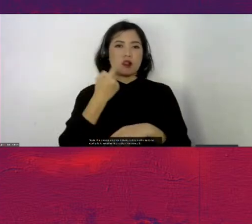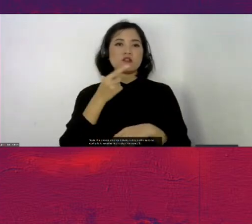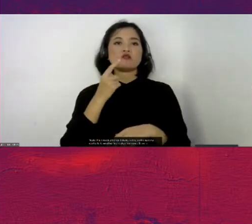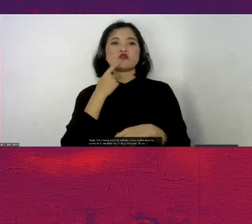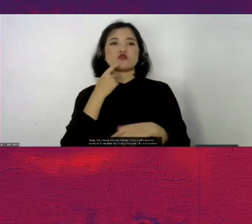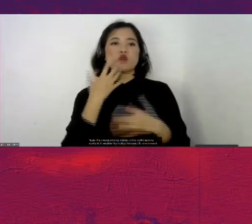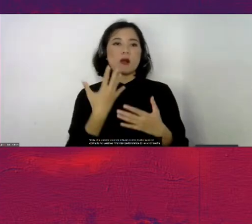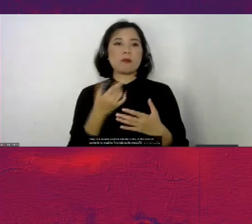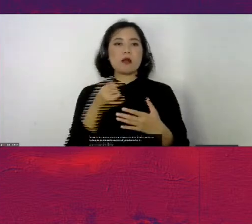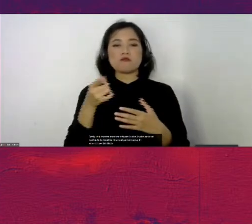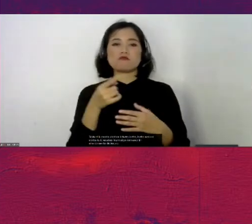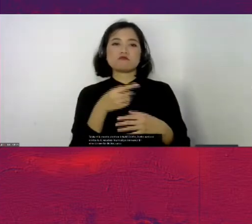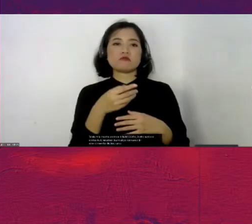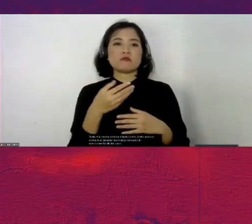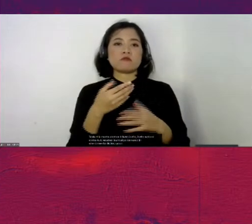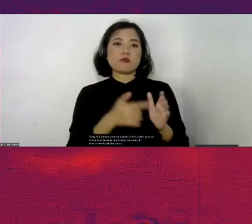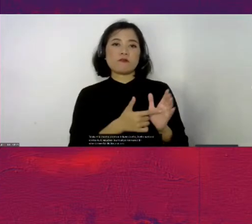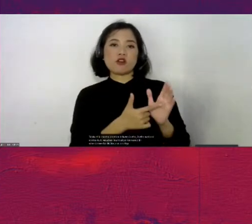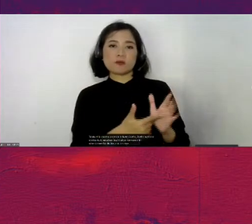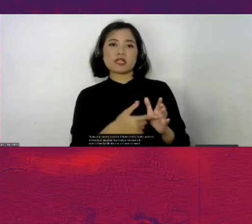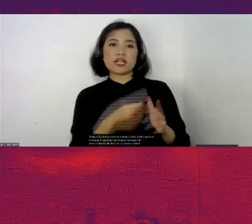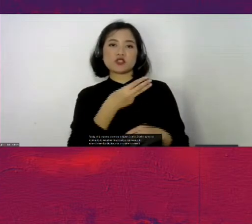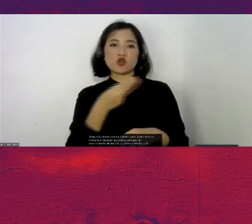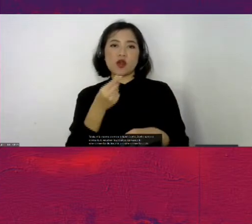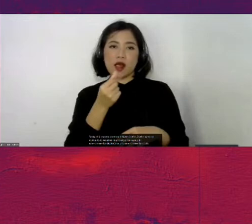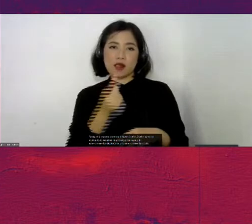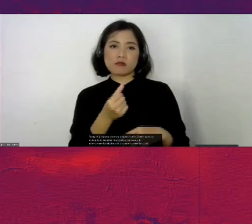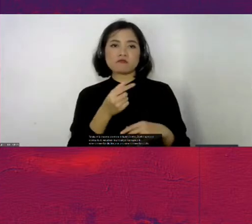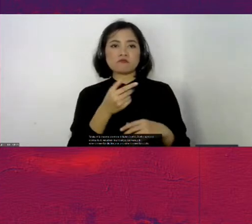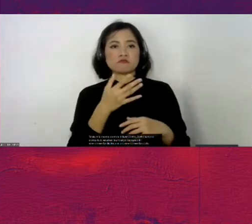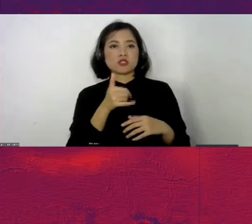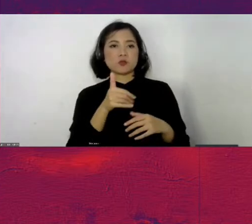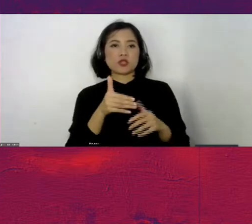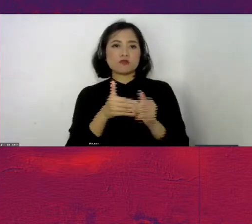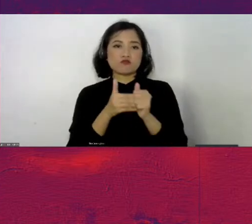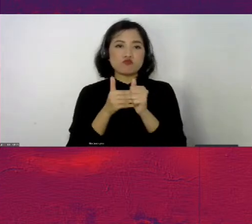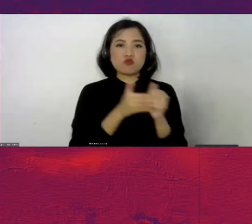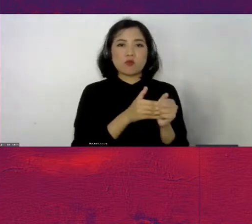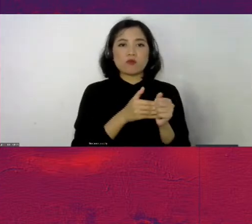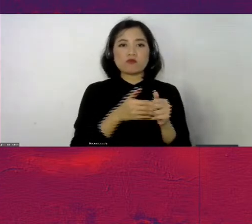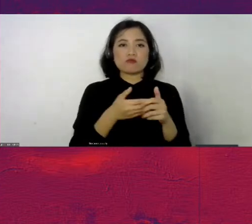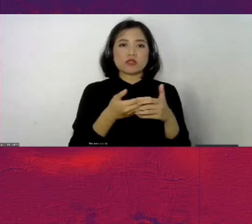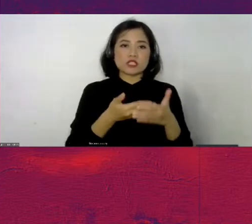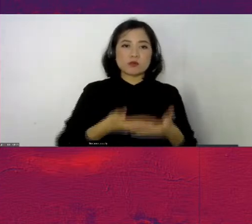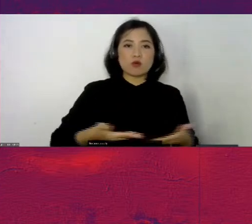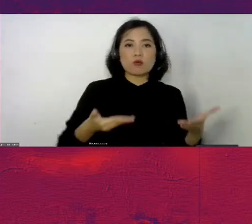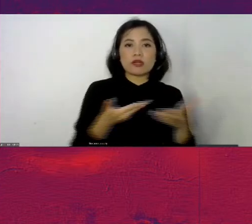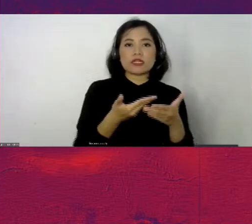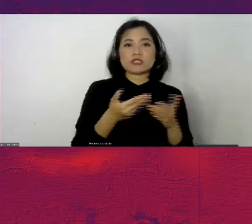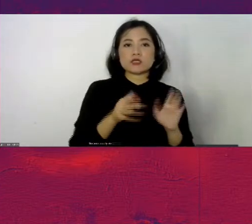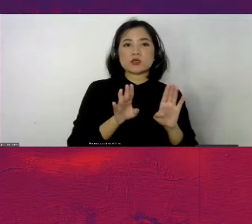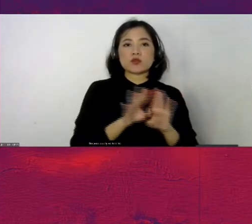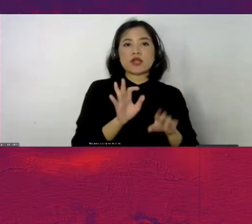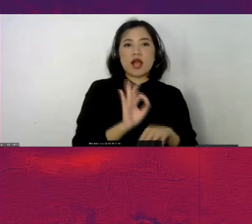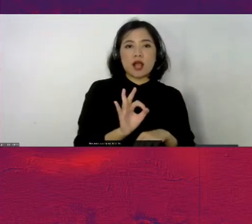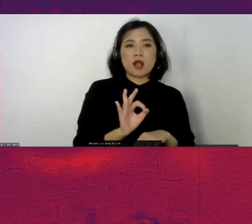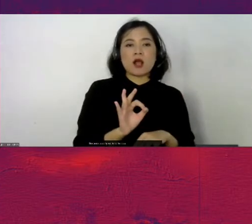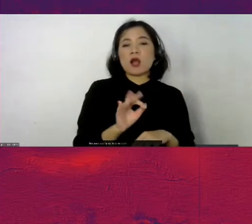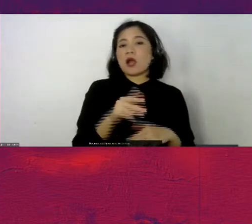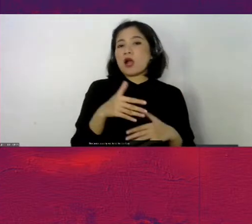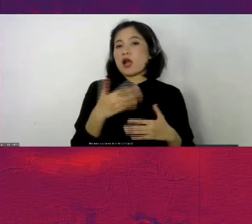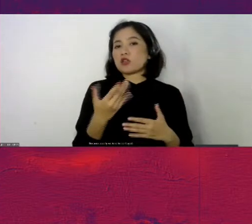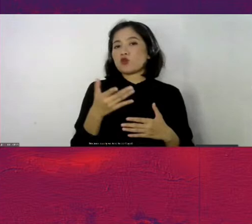environmental disclosures and environmental costs, because usually we tend to portray